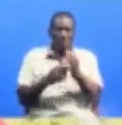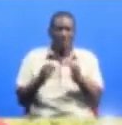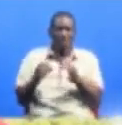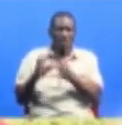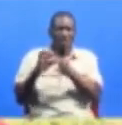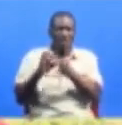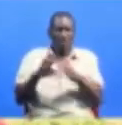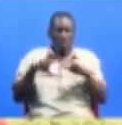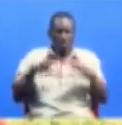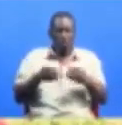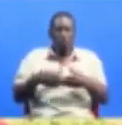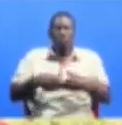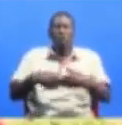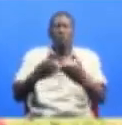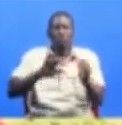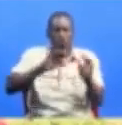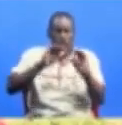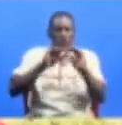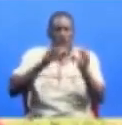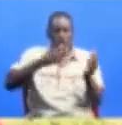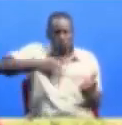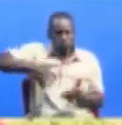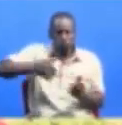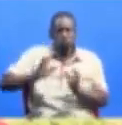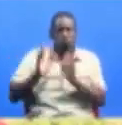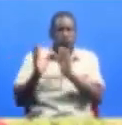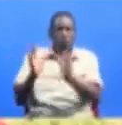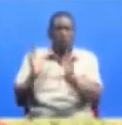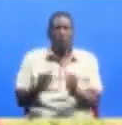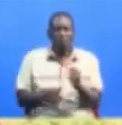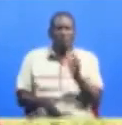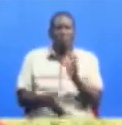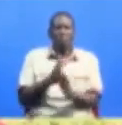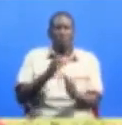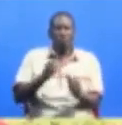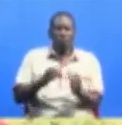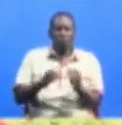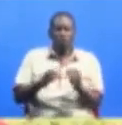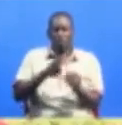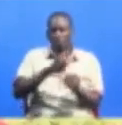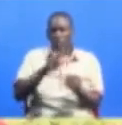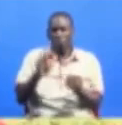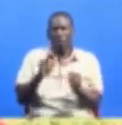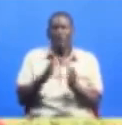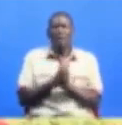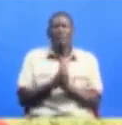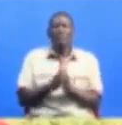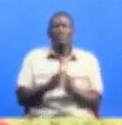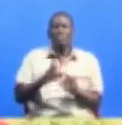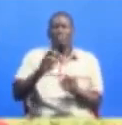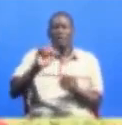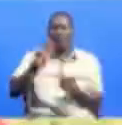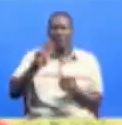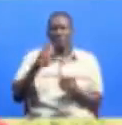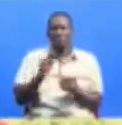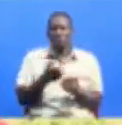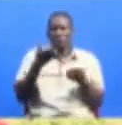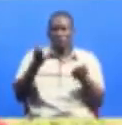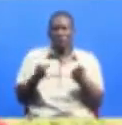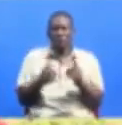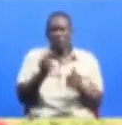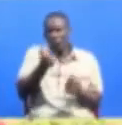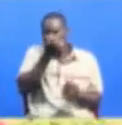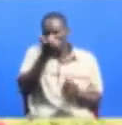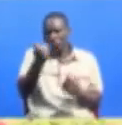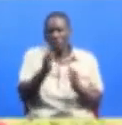release, the speed of the ball, the rucks. Those are the areas that I really think that were kind of